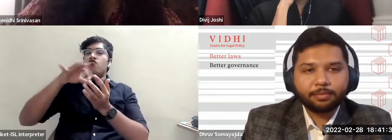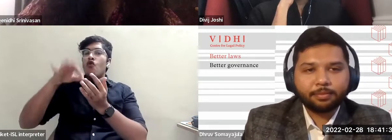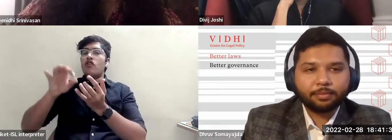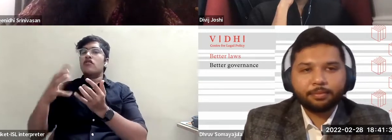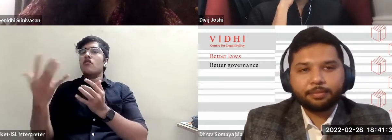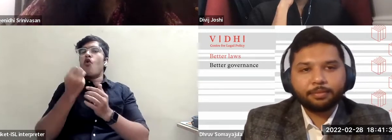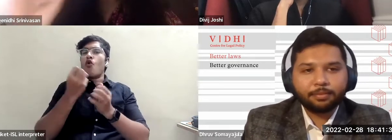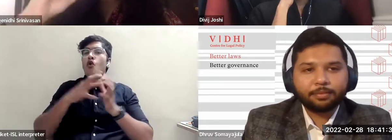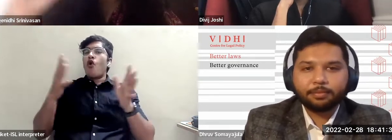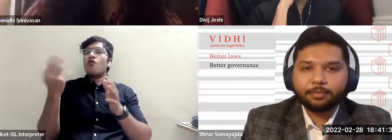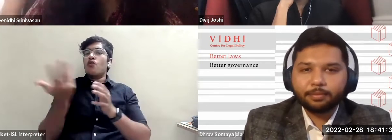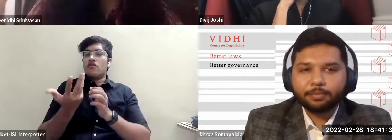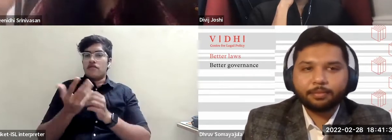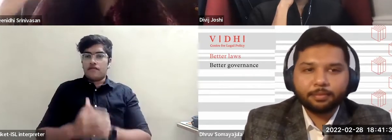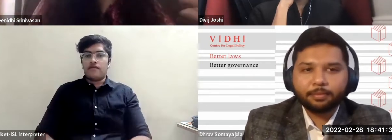encountering.